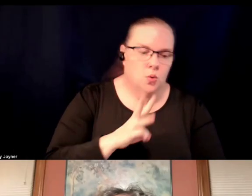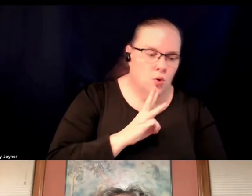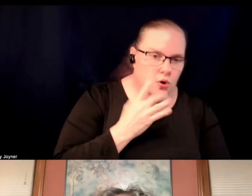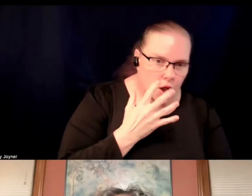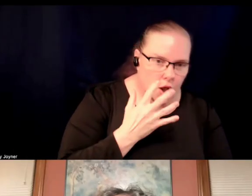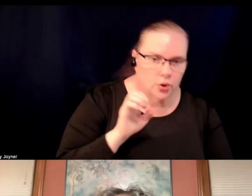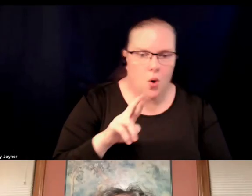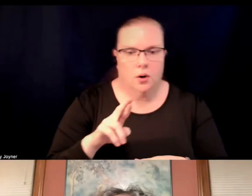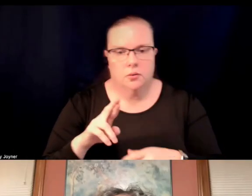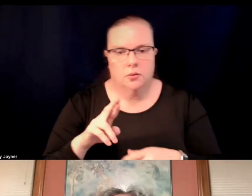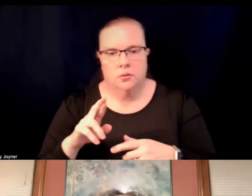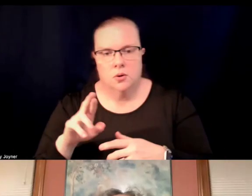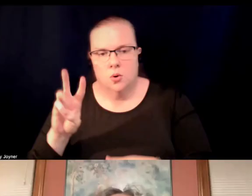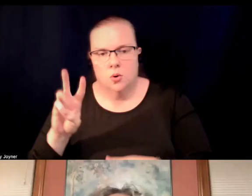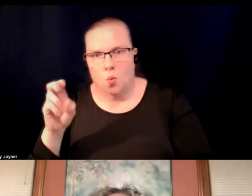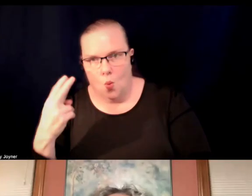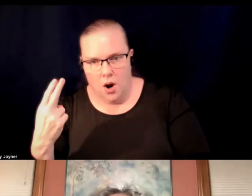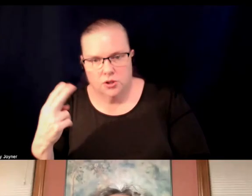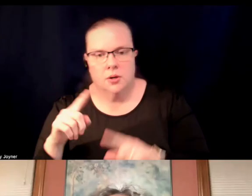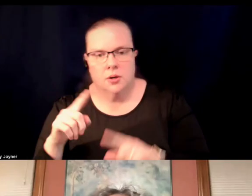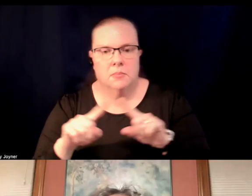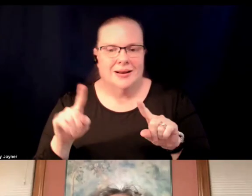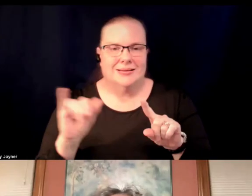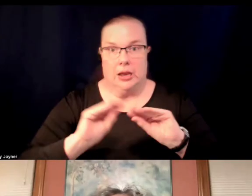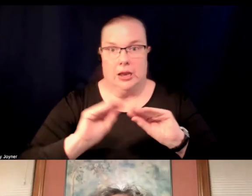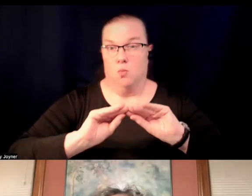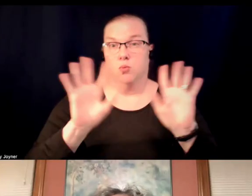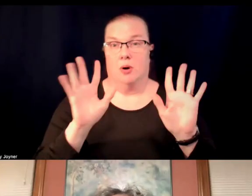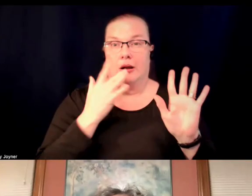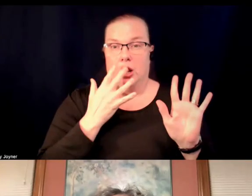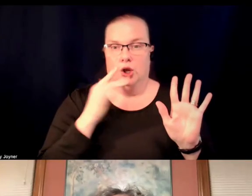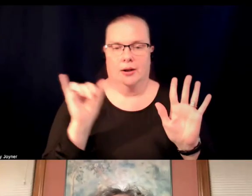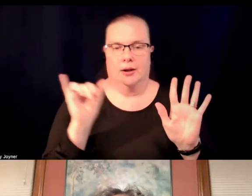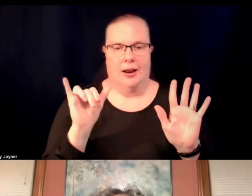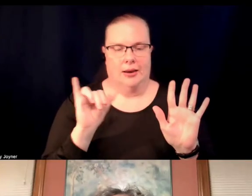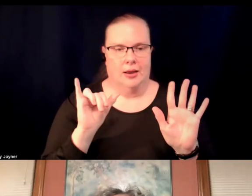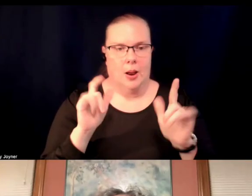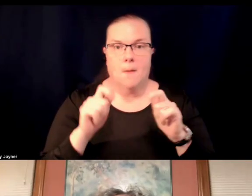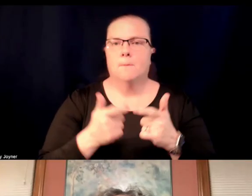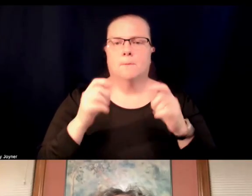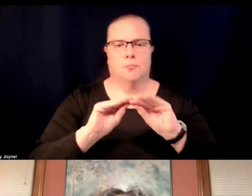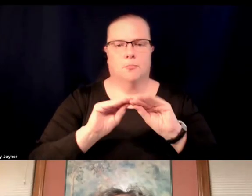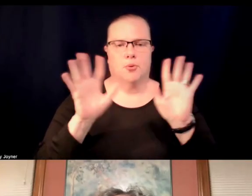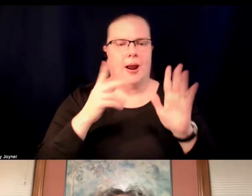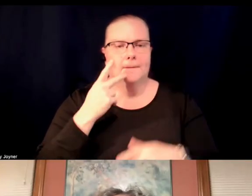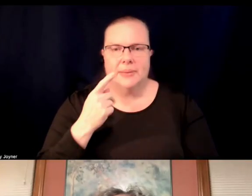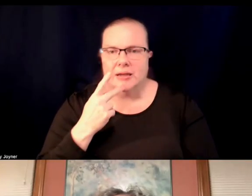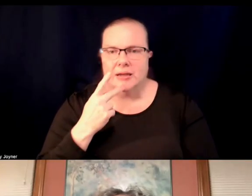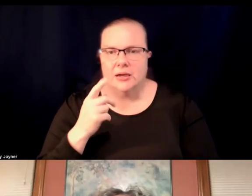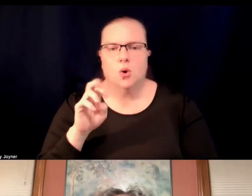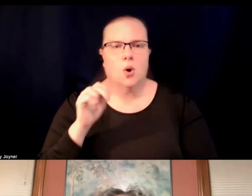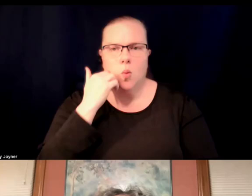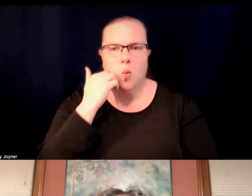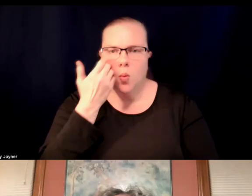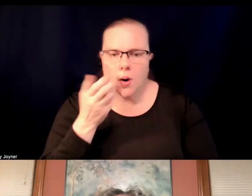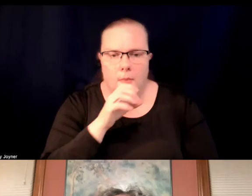it's usually like a very bright color. So like think of like a really bright pink or a really warm orange or a really cold